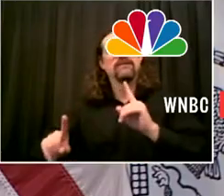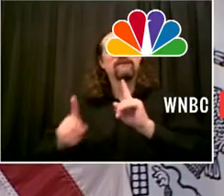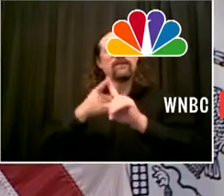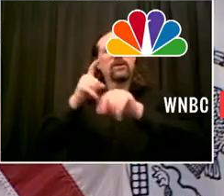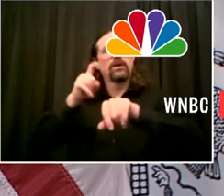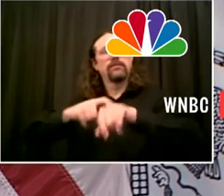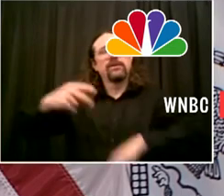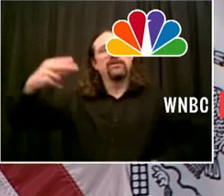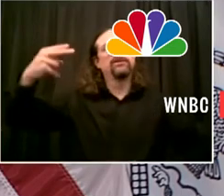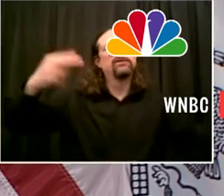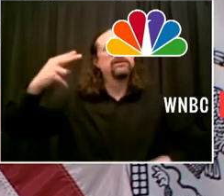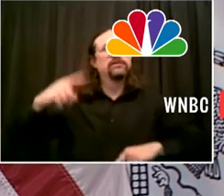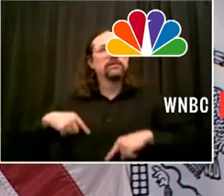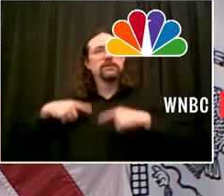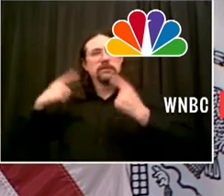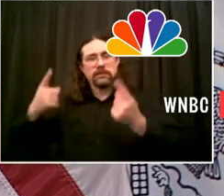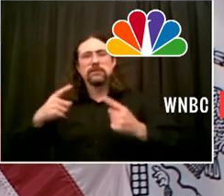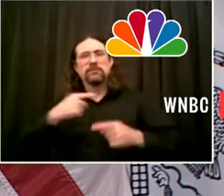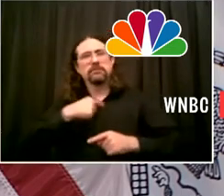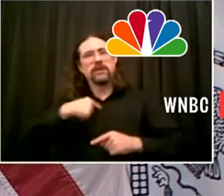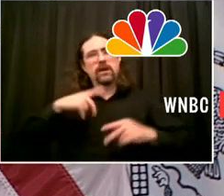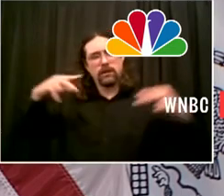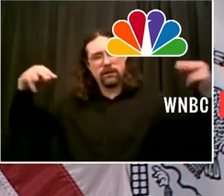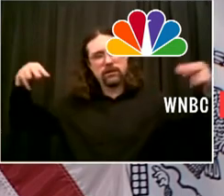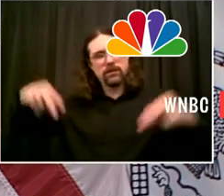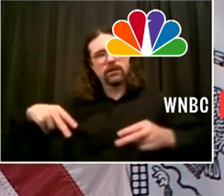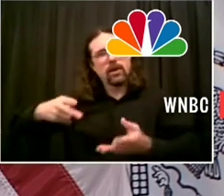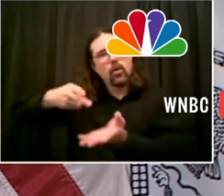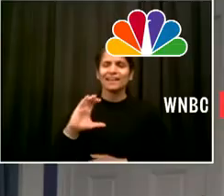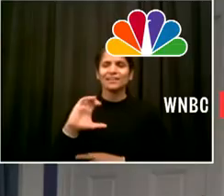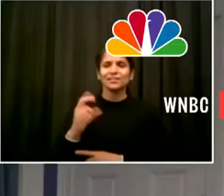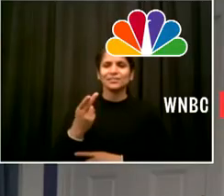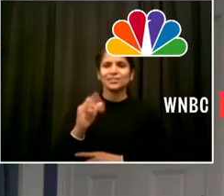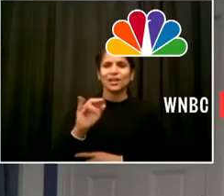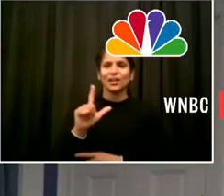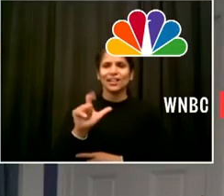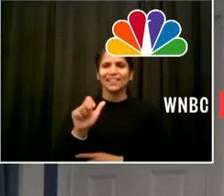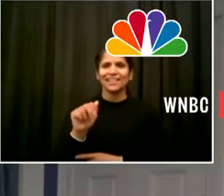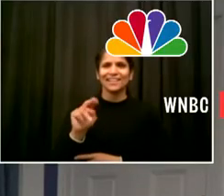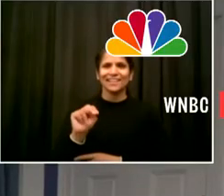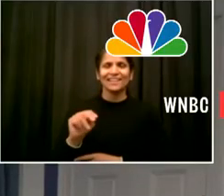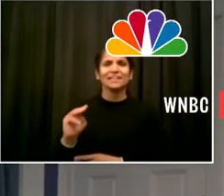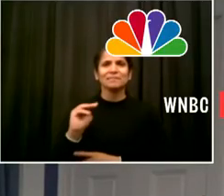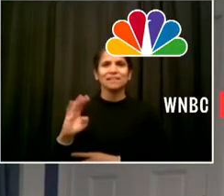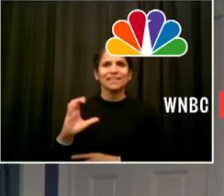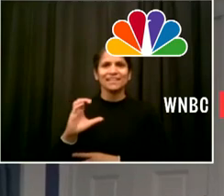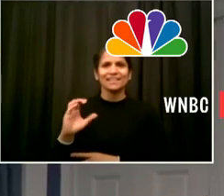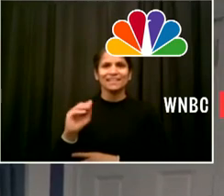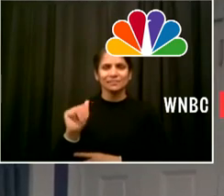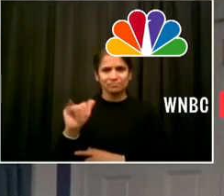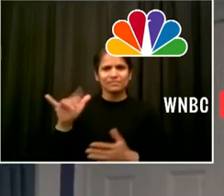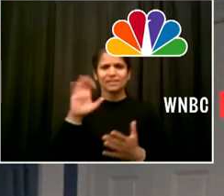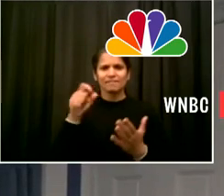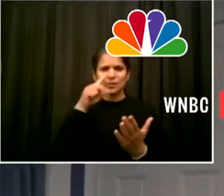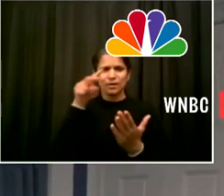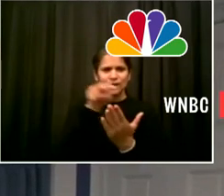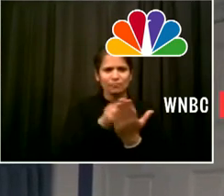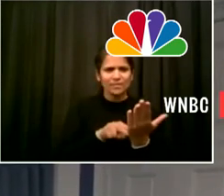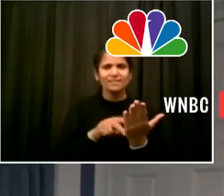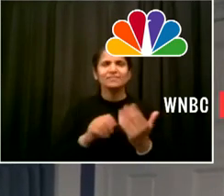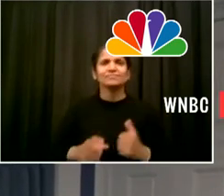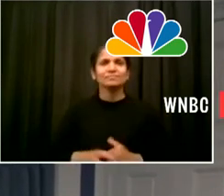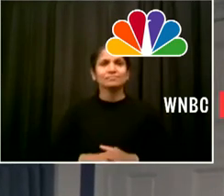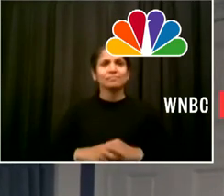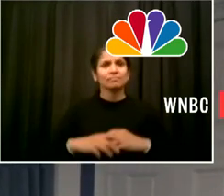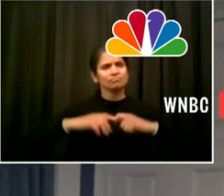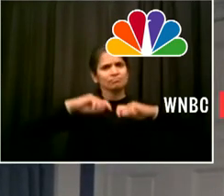open. Mayor de Blasio taking another step to address racial injustice while also lending a platform to his wife as she